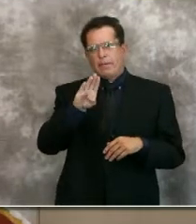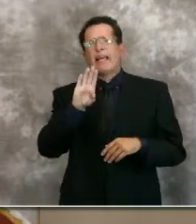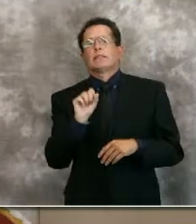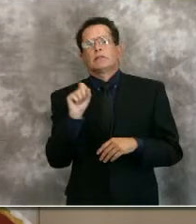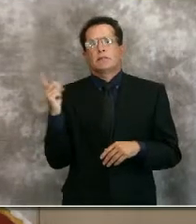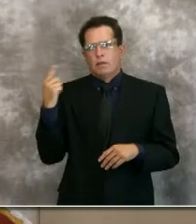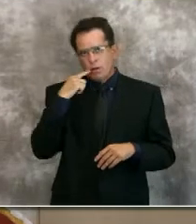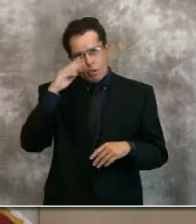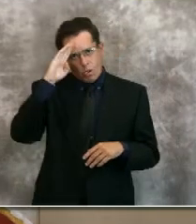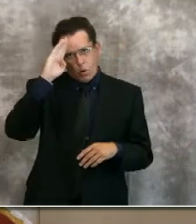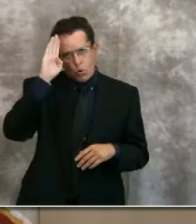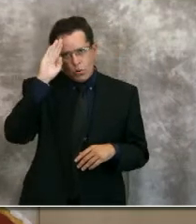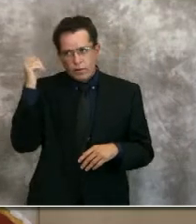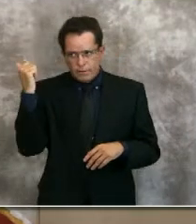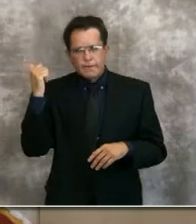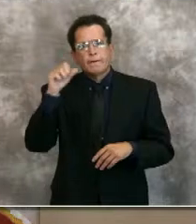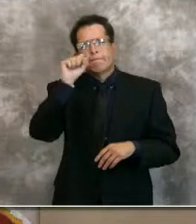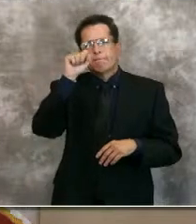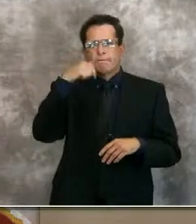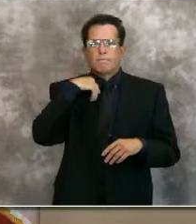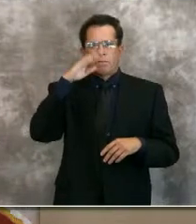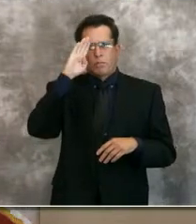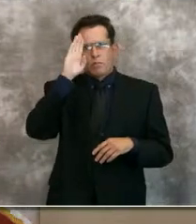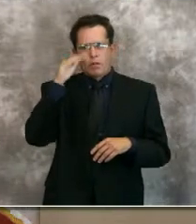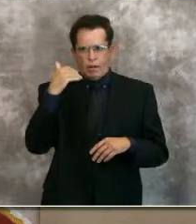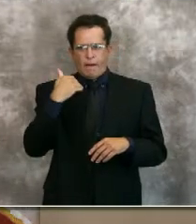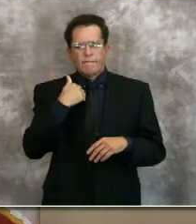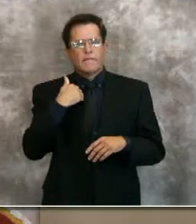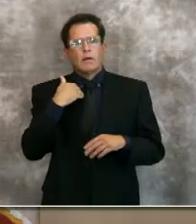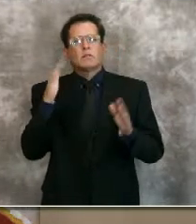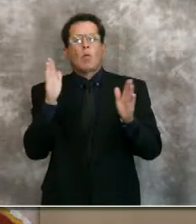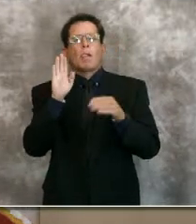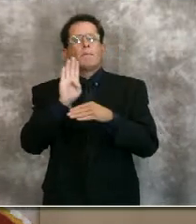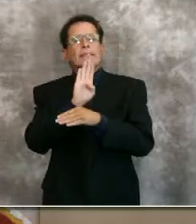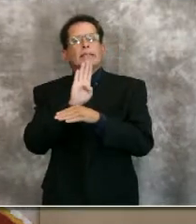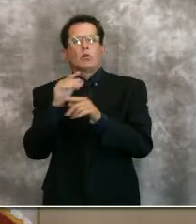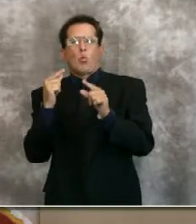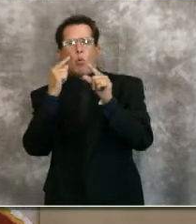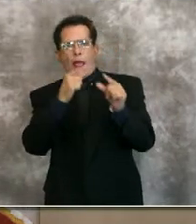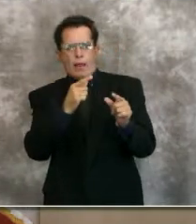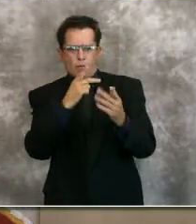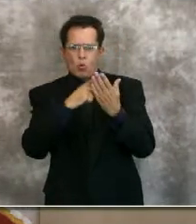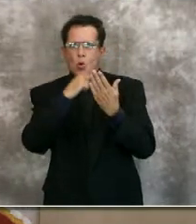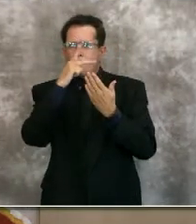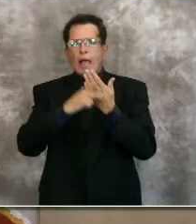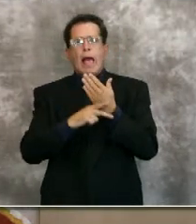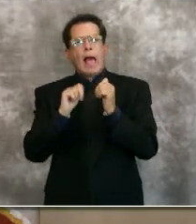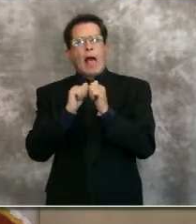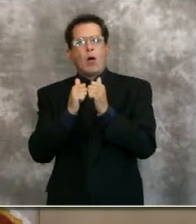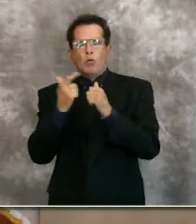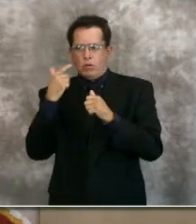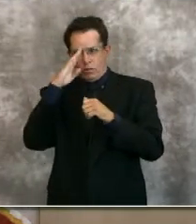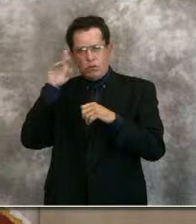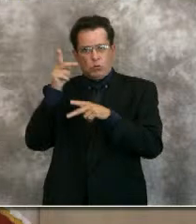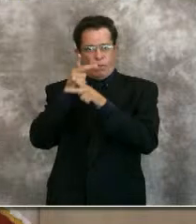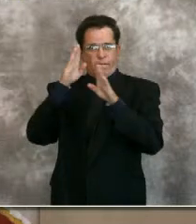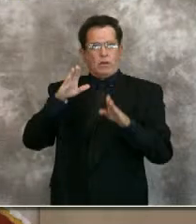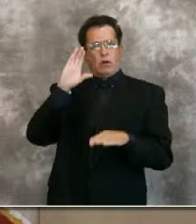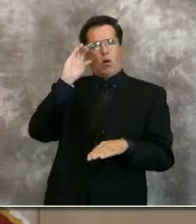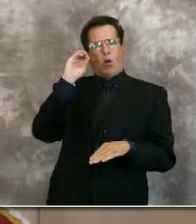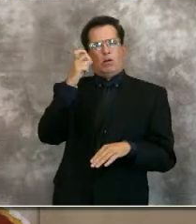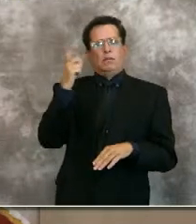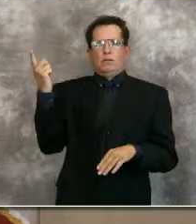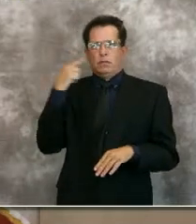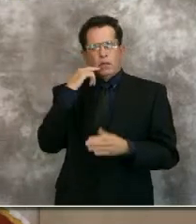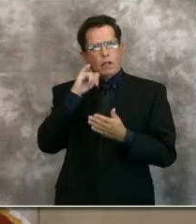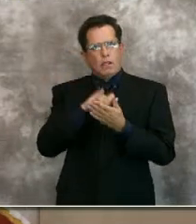a question about the small business stimulus grant program. How are applications going to be vetted and approved? I know Supervisor Cox, it sounded like earlier you were